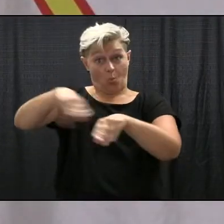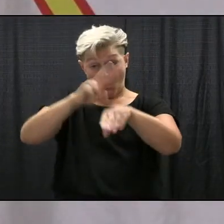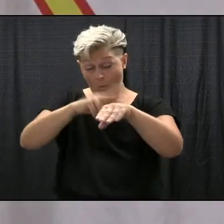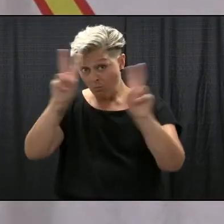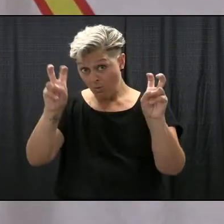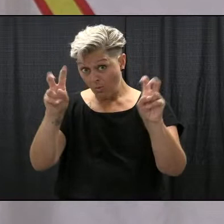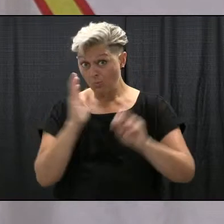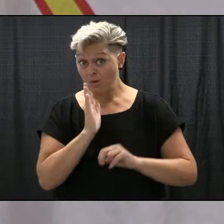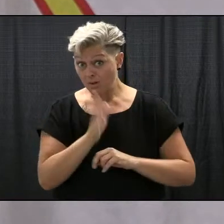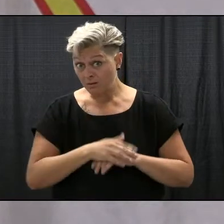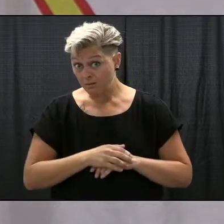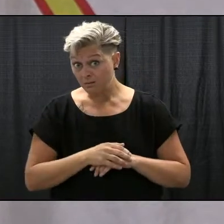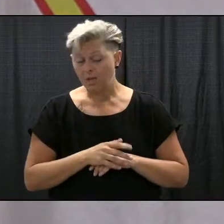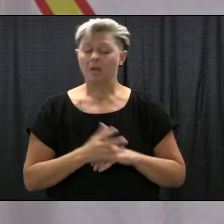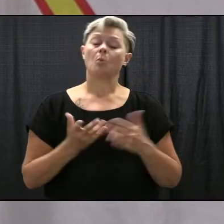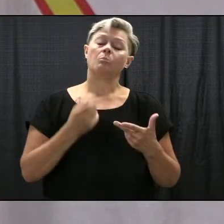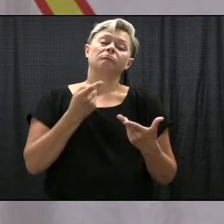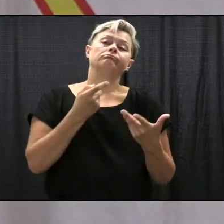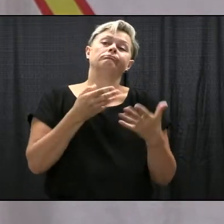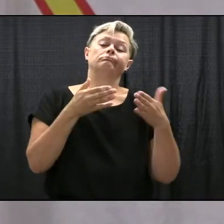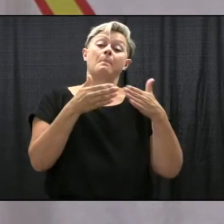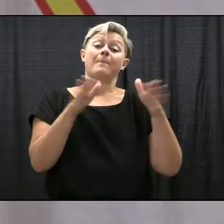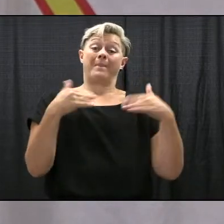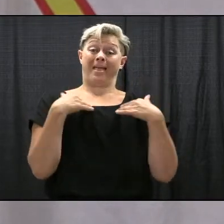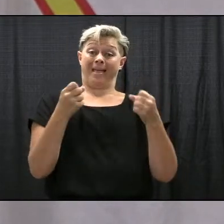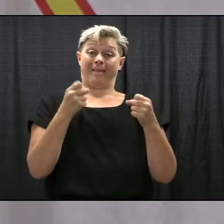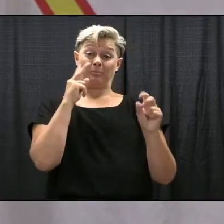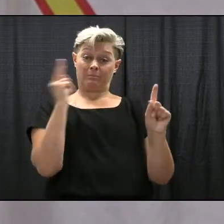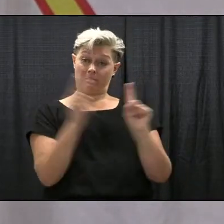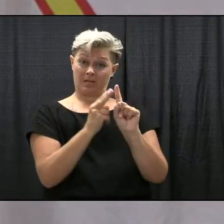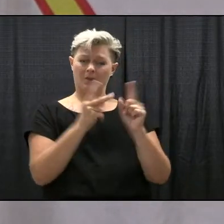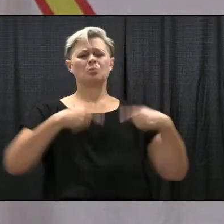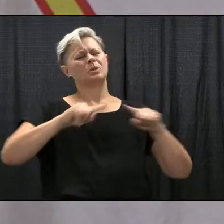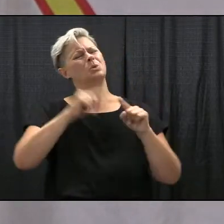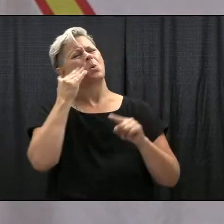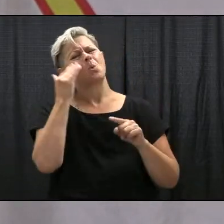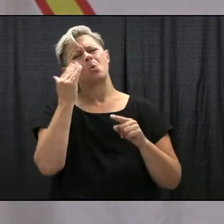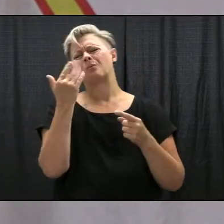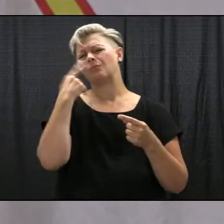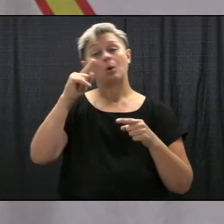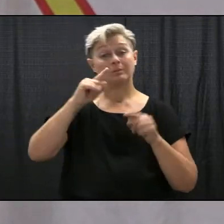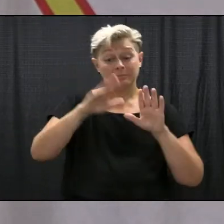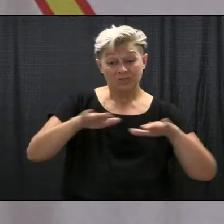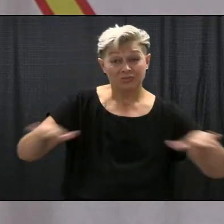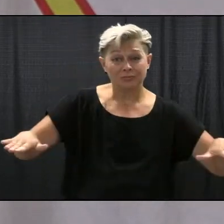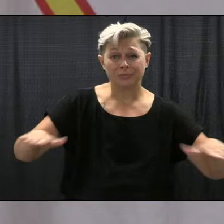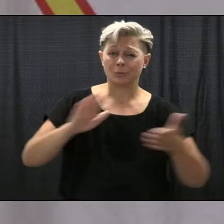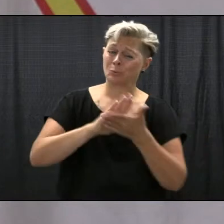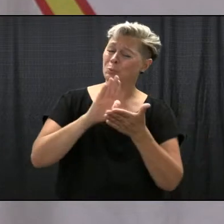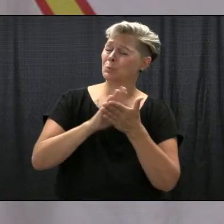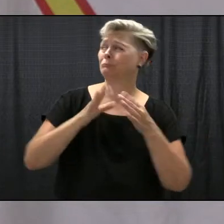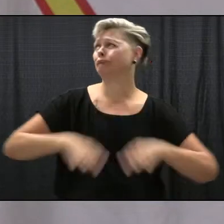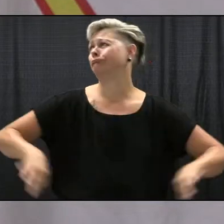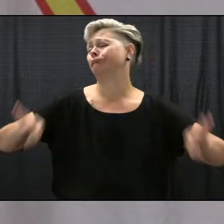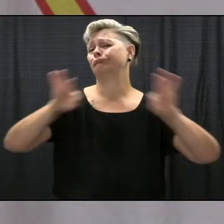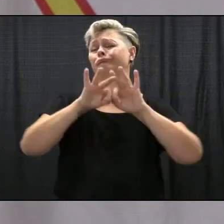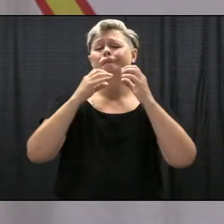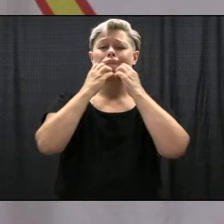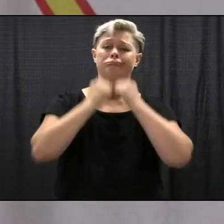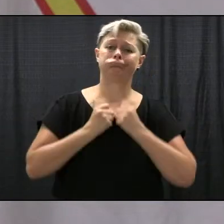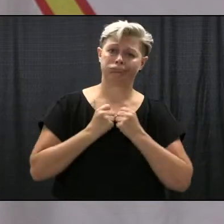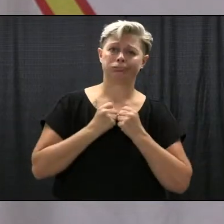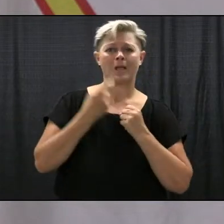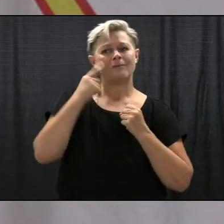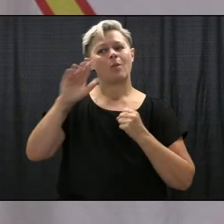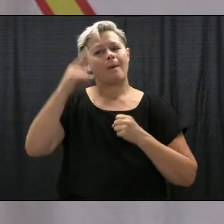goal, from a public health point of view, we recognize the importance of school to kids and the importance of it to their overall